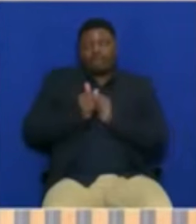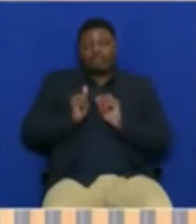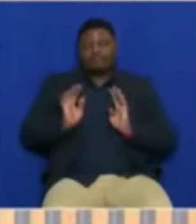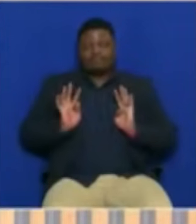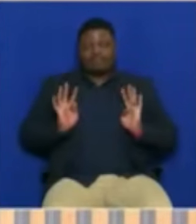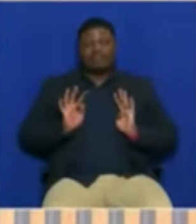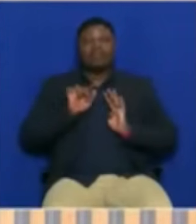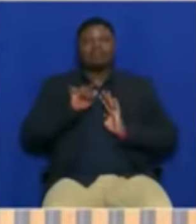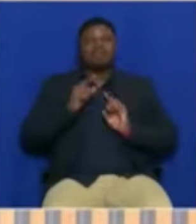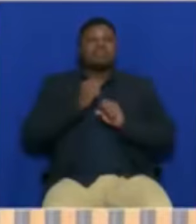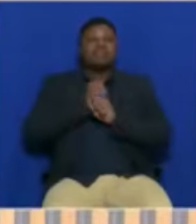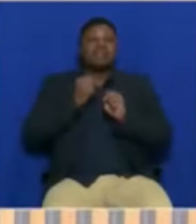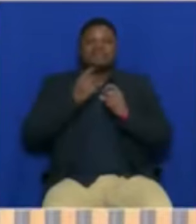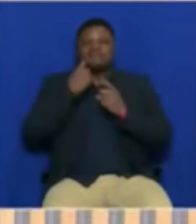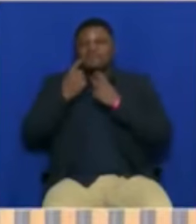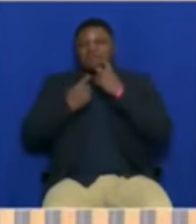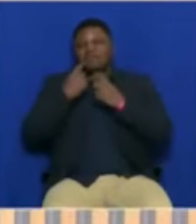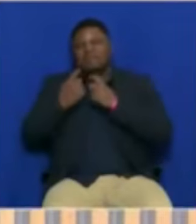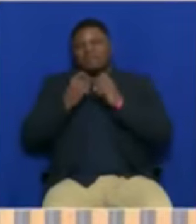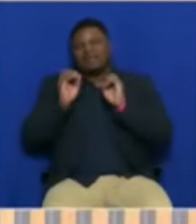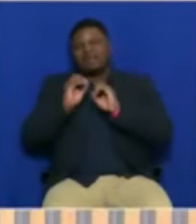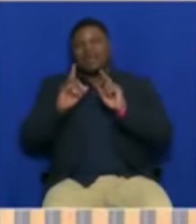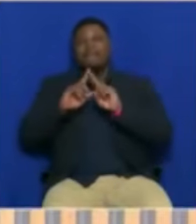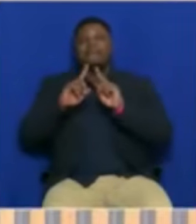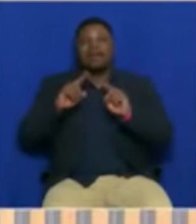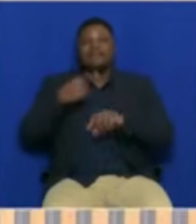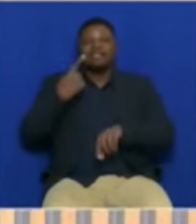Commissioner Valoi is.